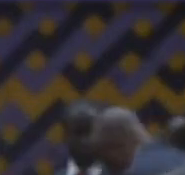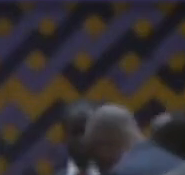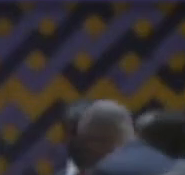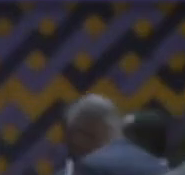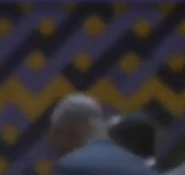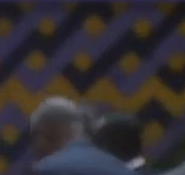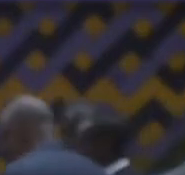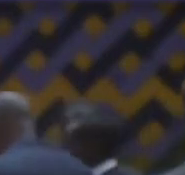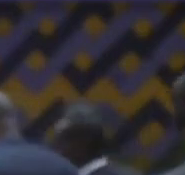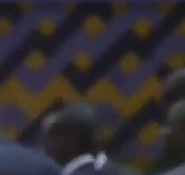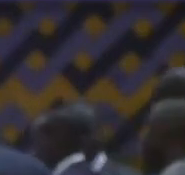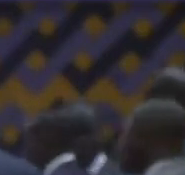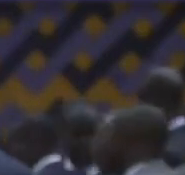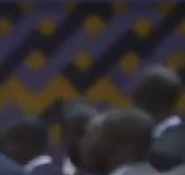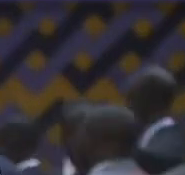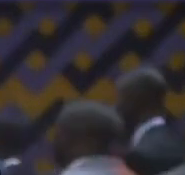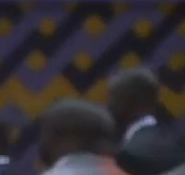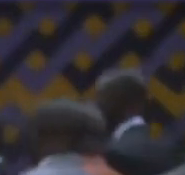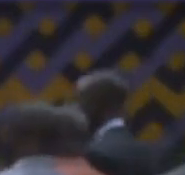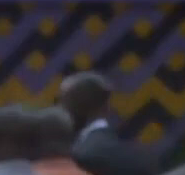I believe some of them,